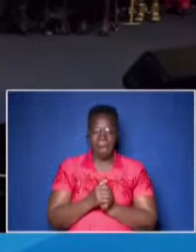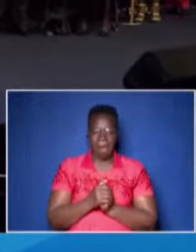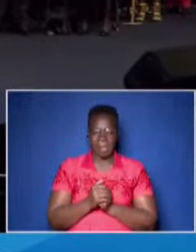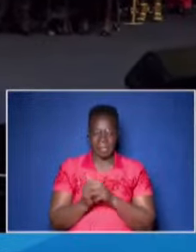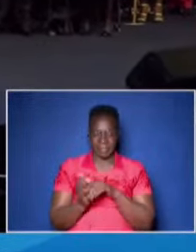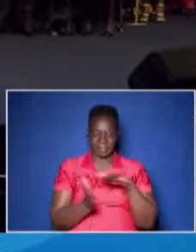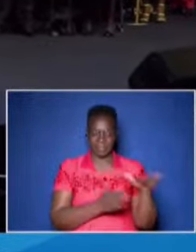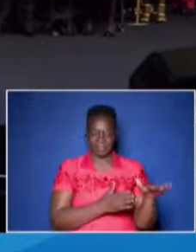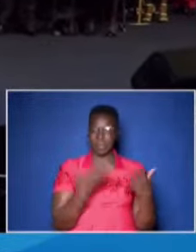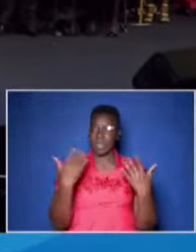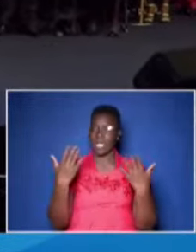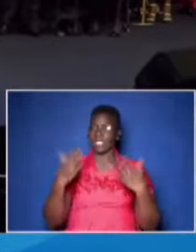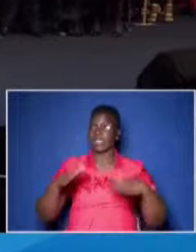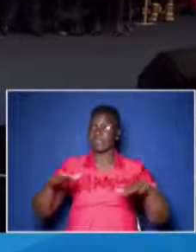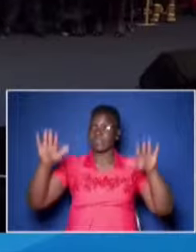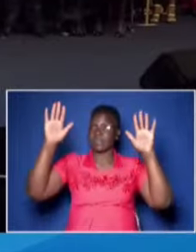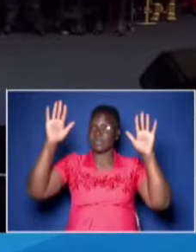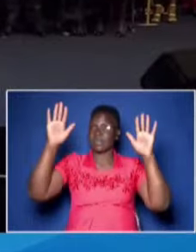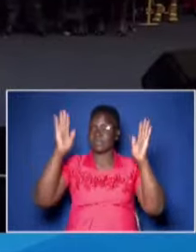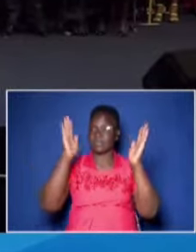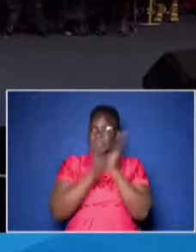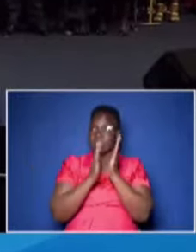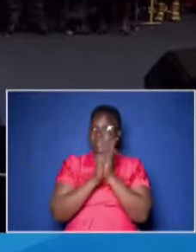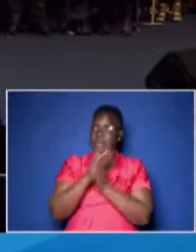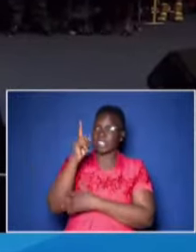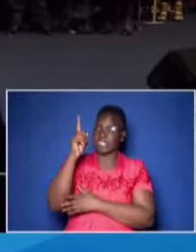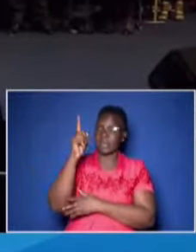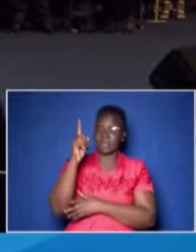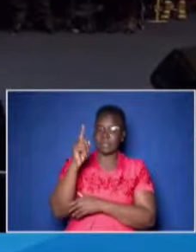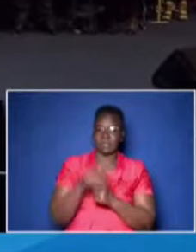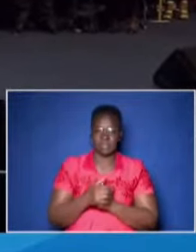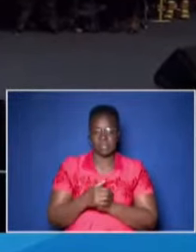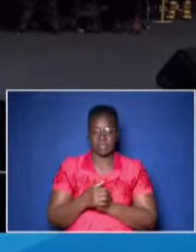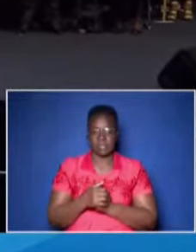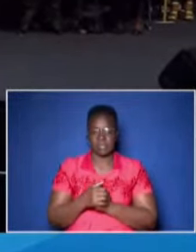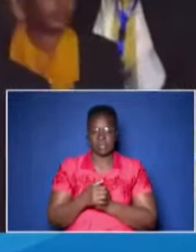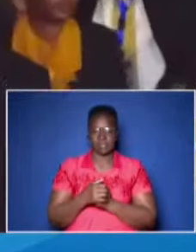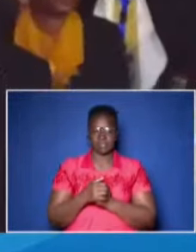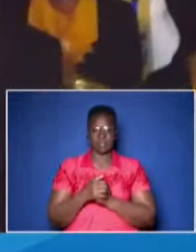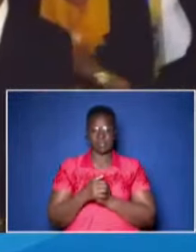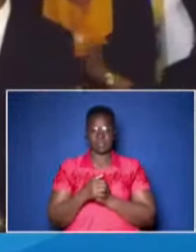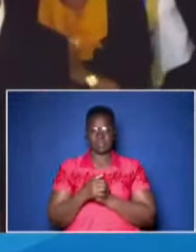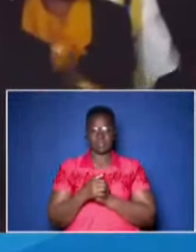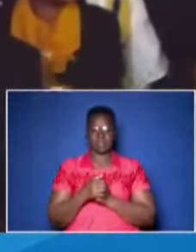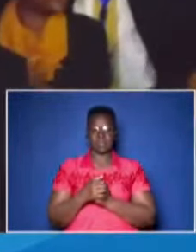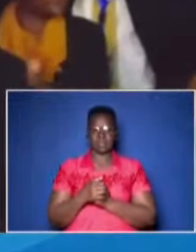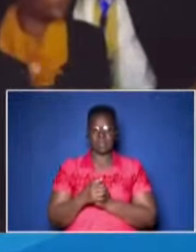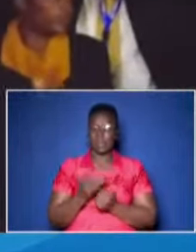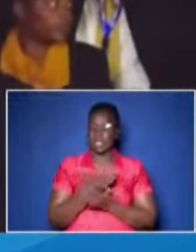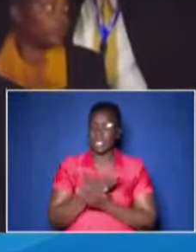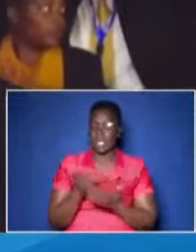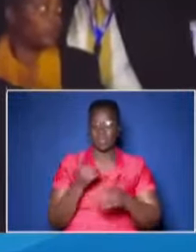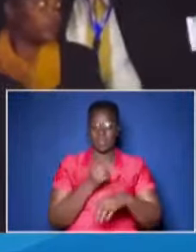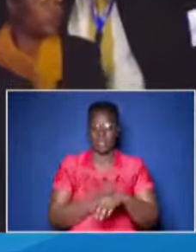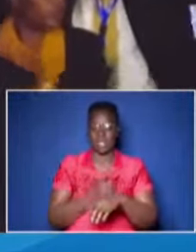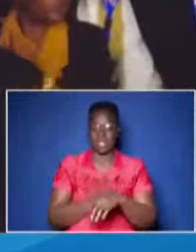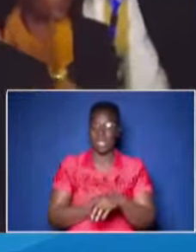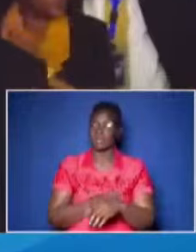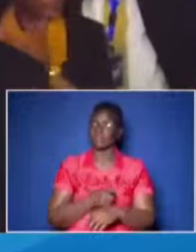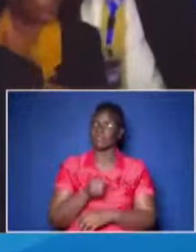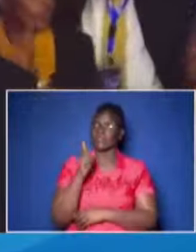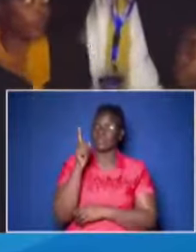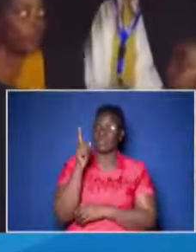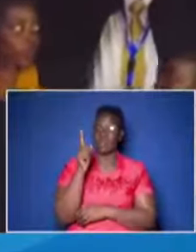now lift lift your hands and praise him out loud every time you the